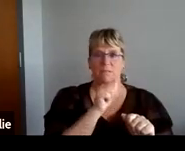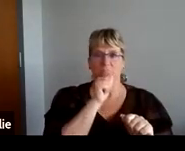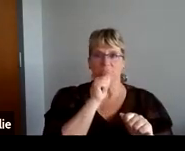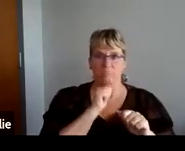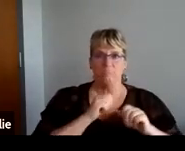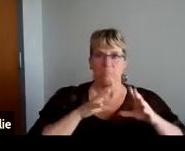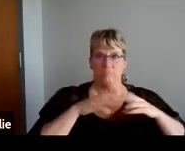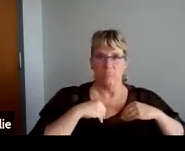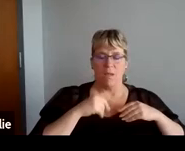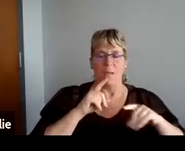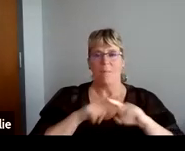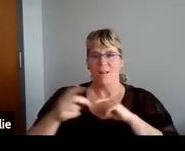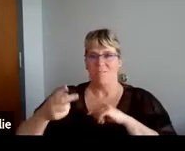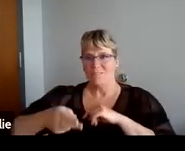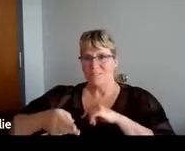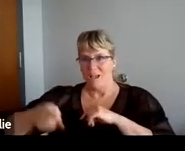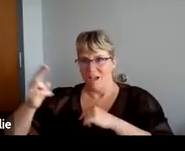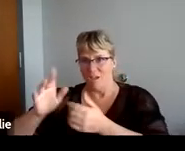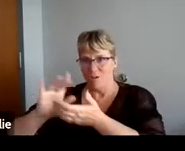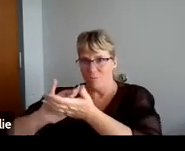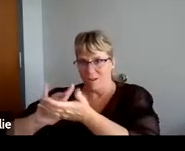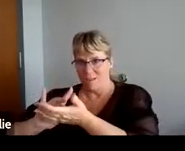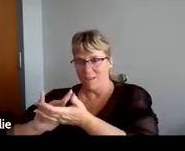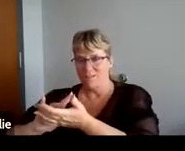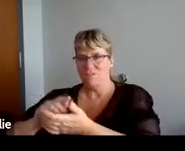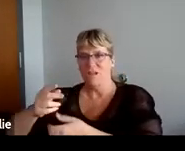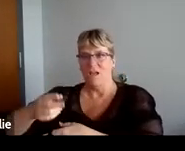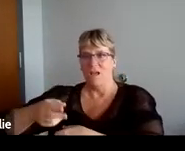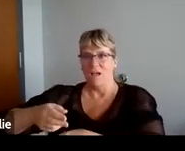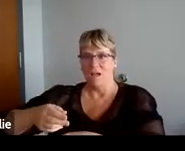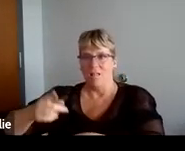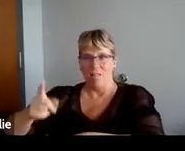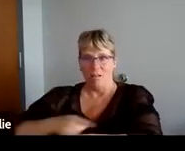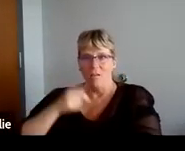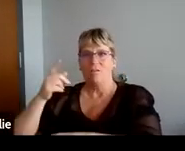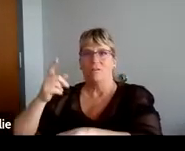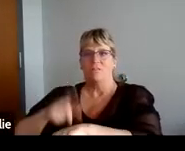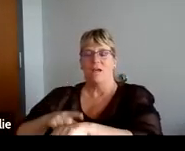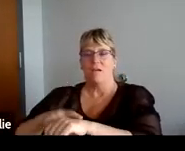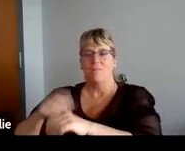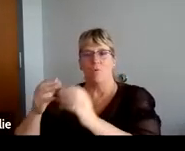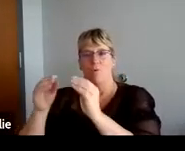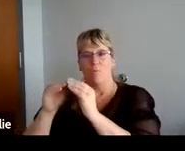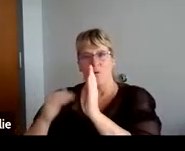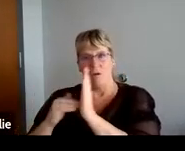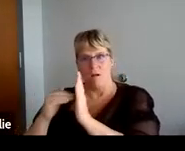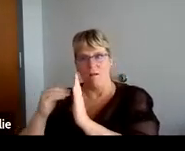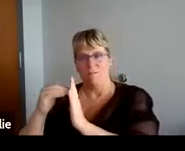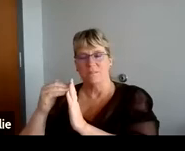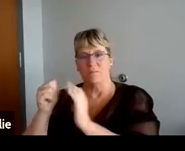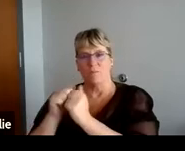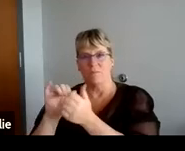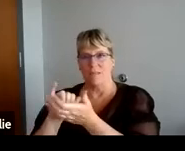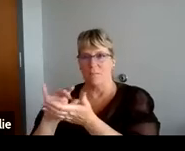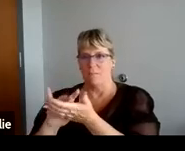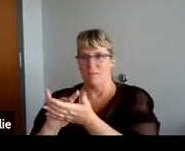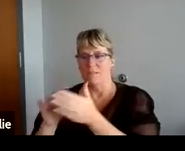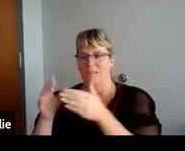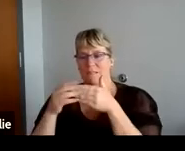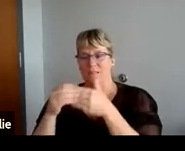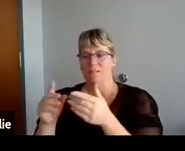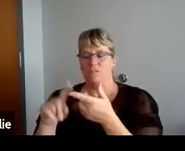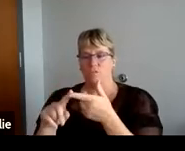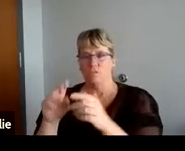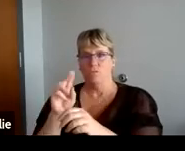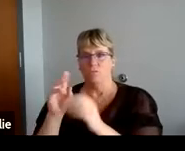If it's higher doses, longer periods of time, more frequent dosing of it, that leads to more substance